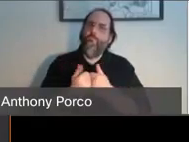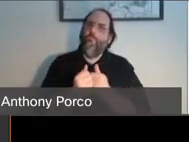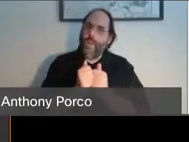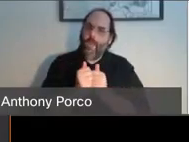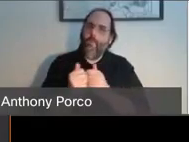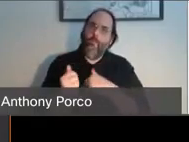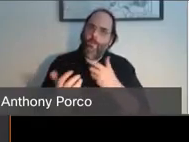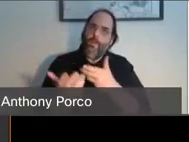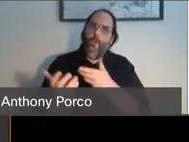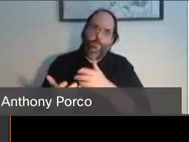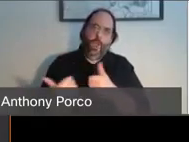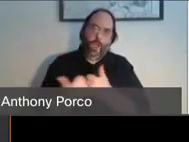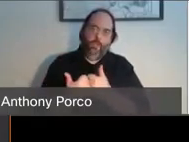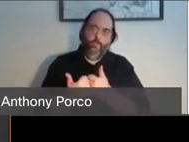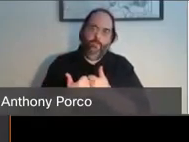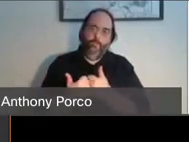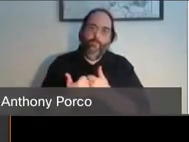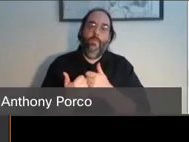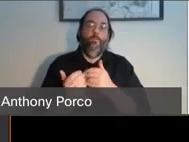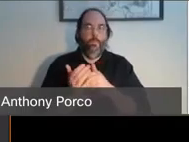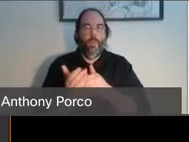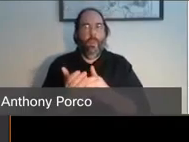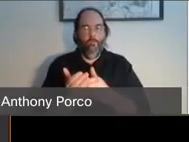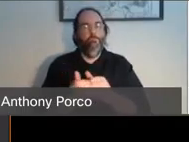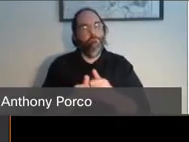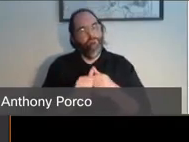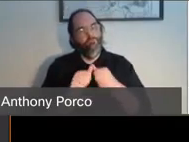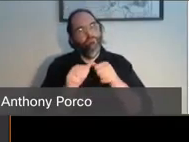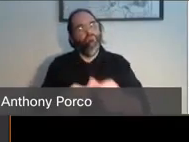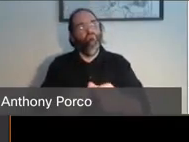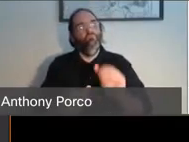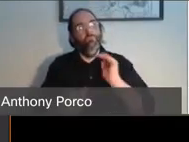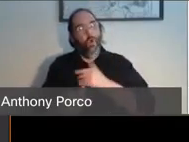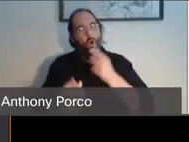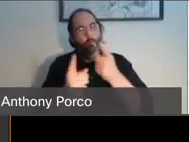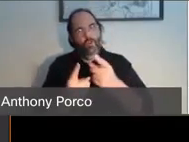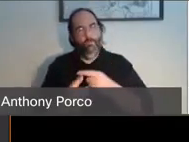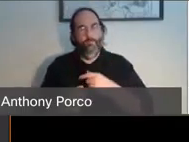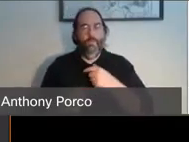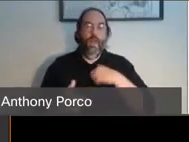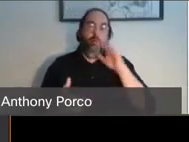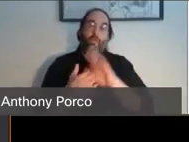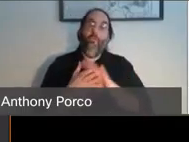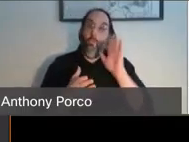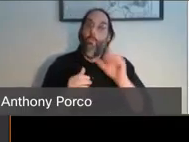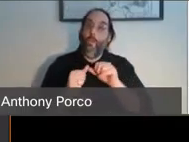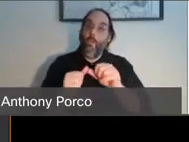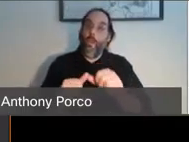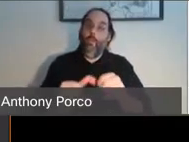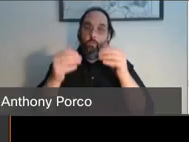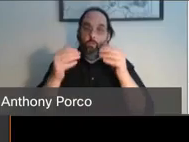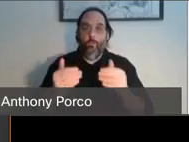together and consistently maintained the mission. And I believe we're going to continue to move